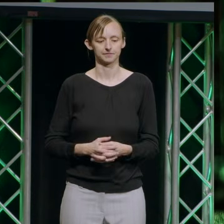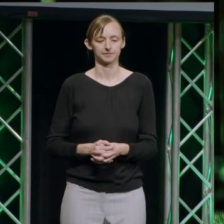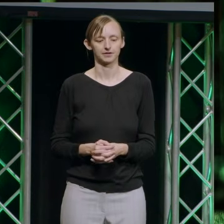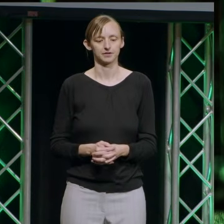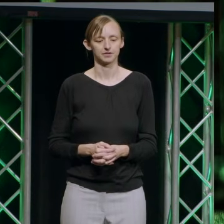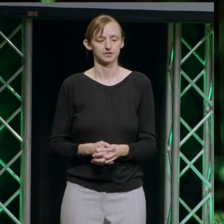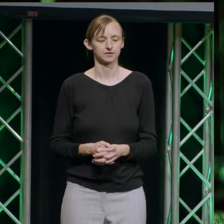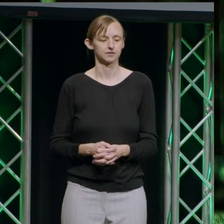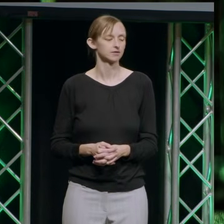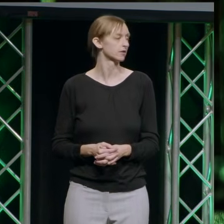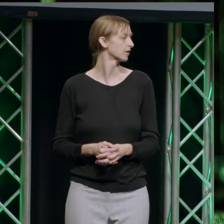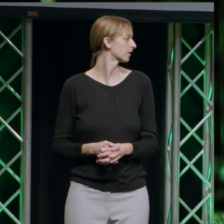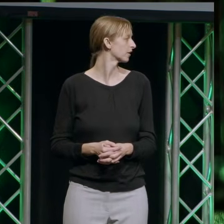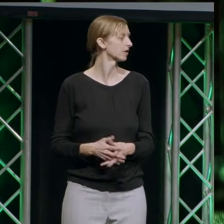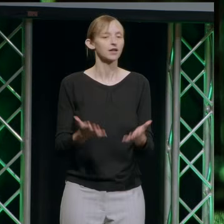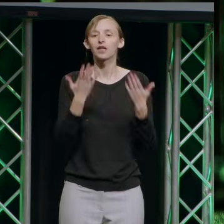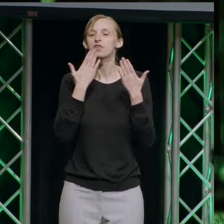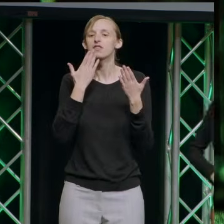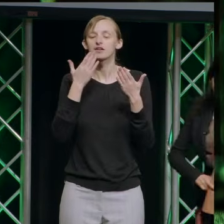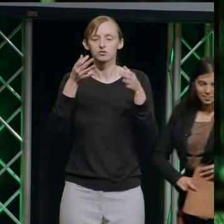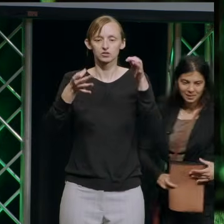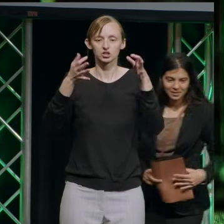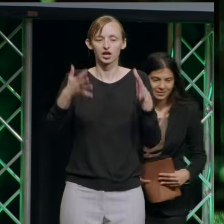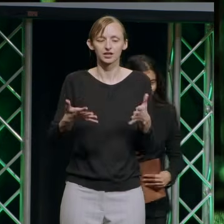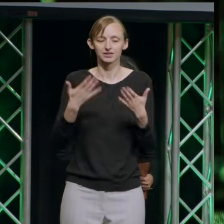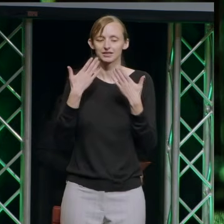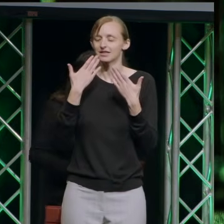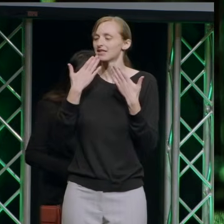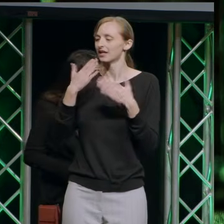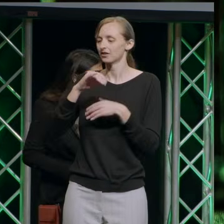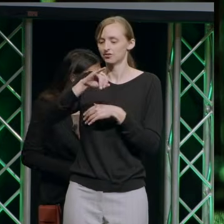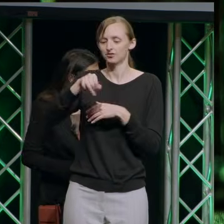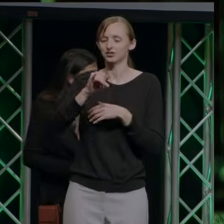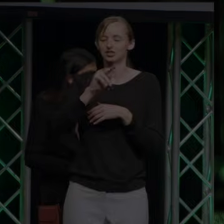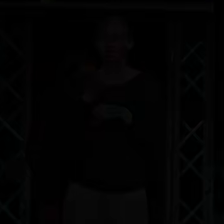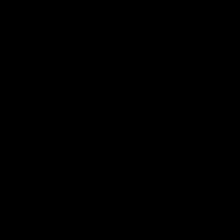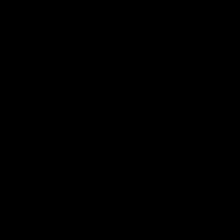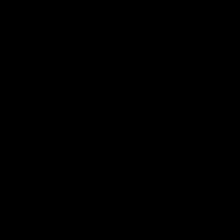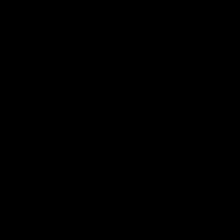Thank you, judges, and fantastic work, Jinali and Team Banana Leather.